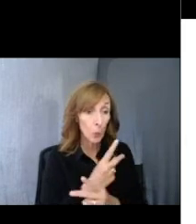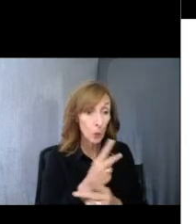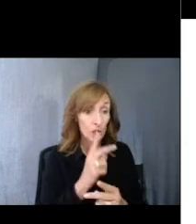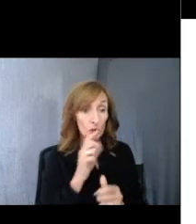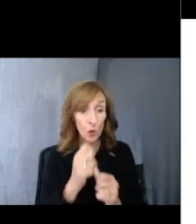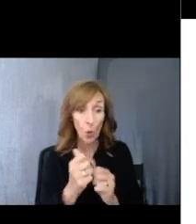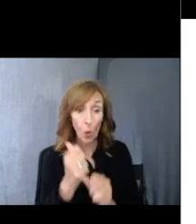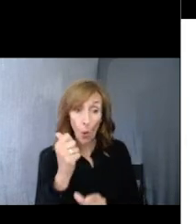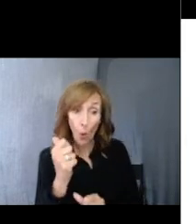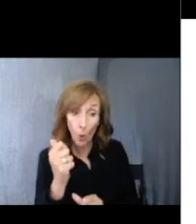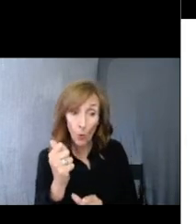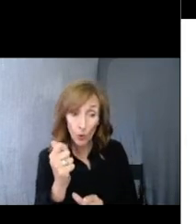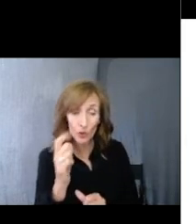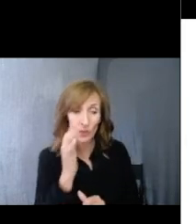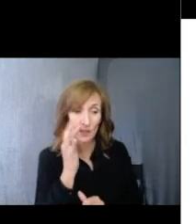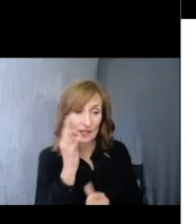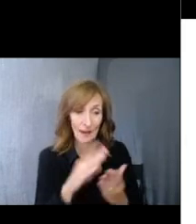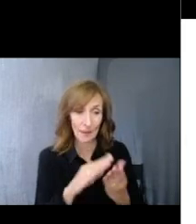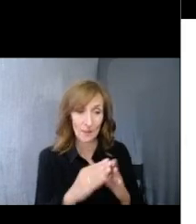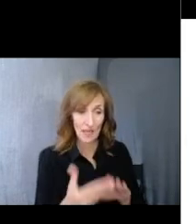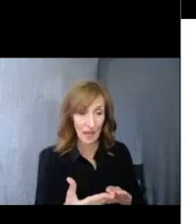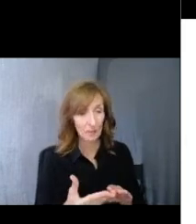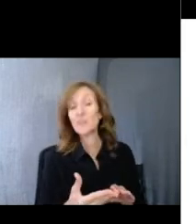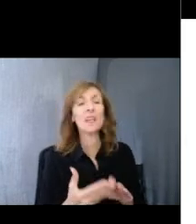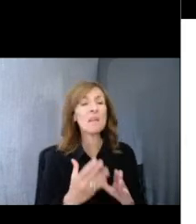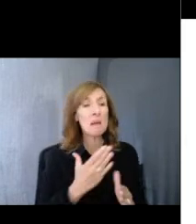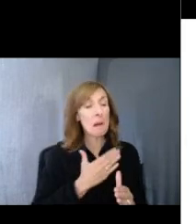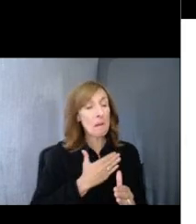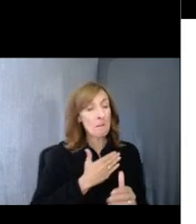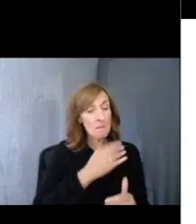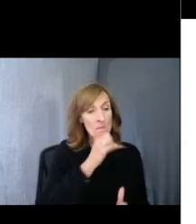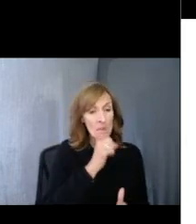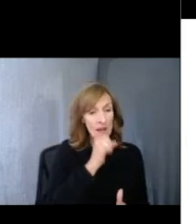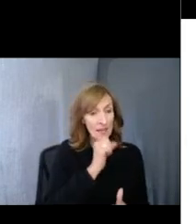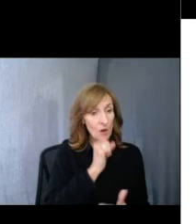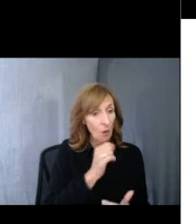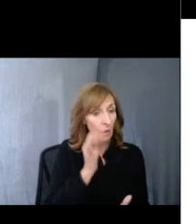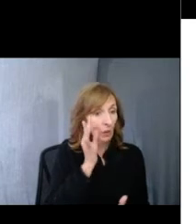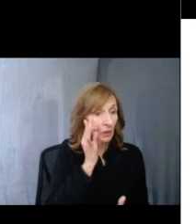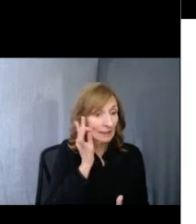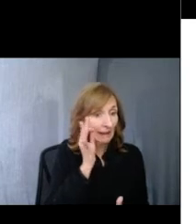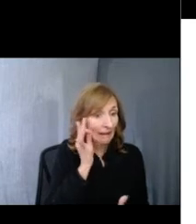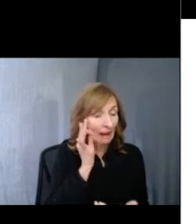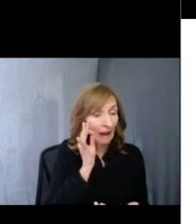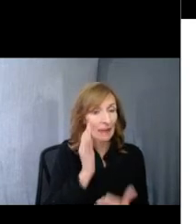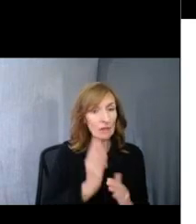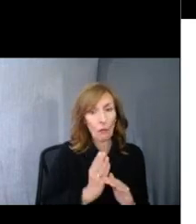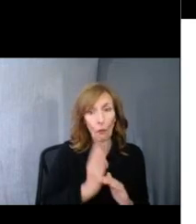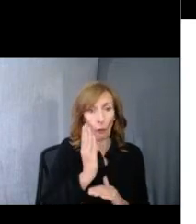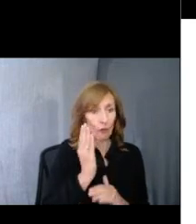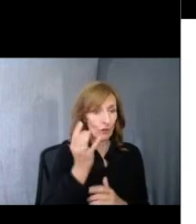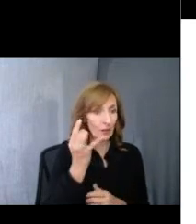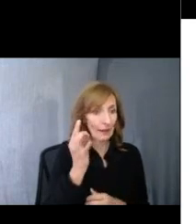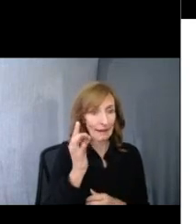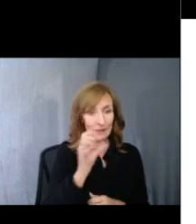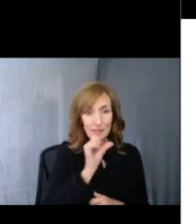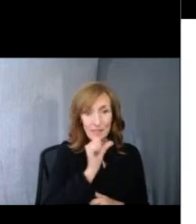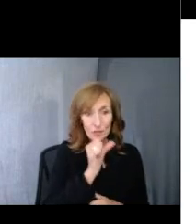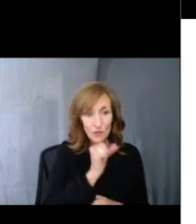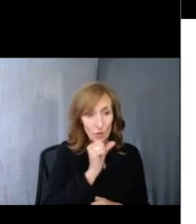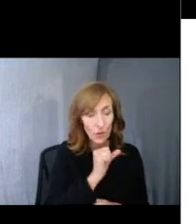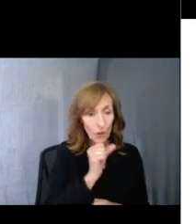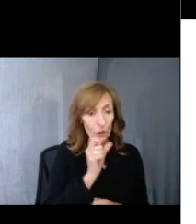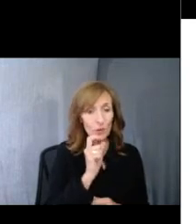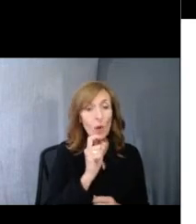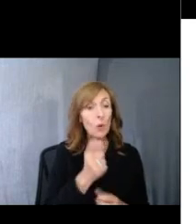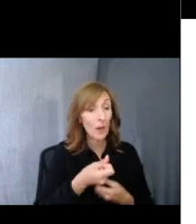kitties that lived greater than 18 years of age, really what precipitated their decline or death